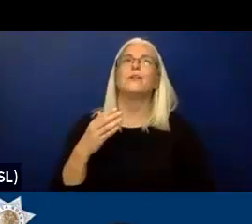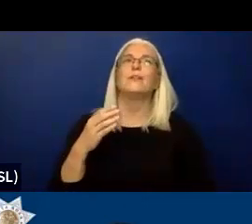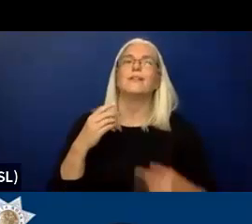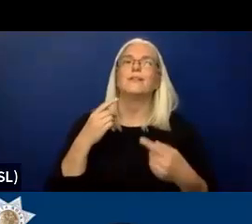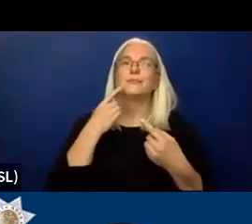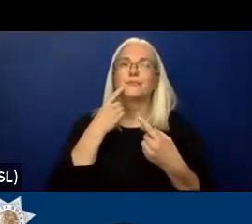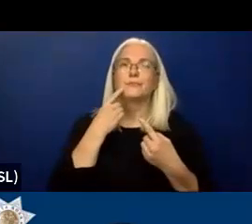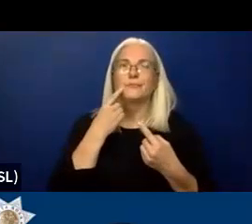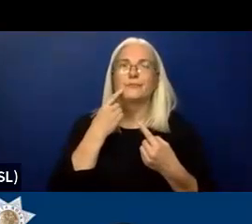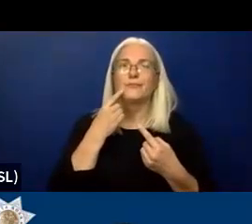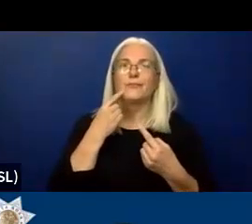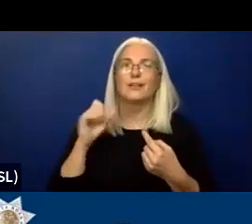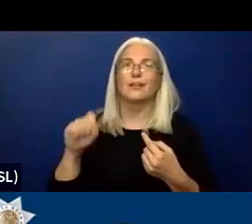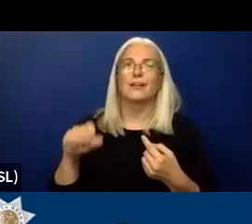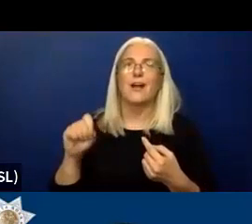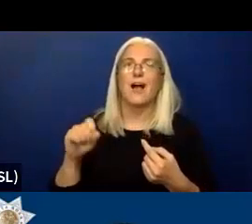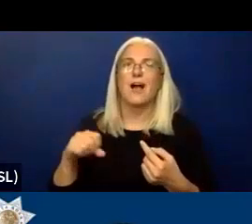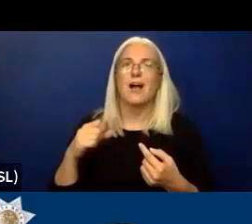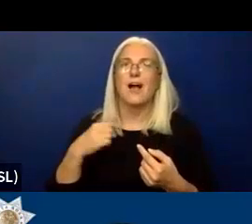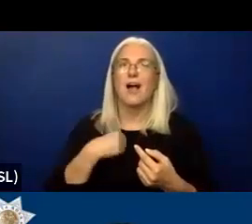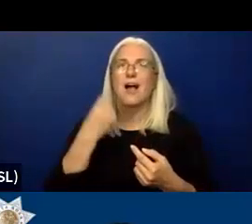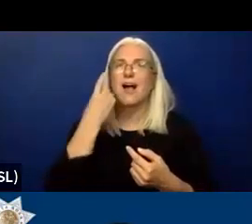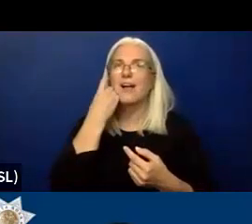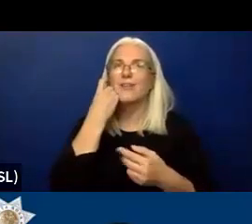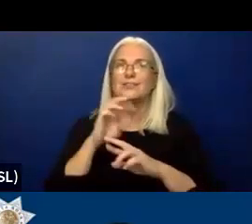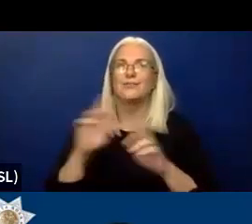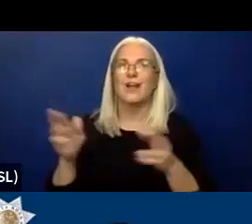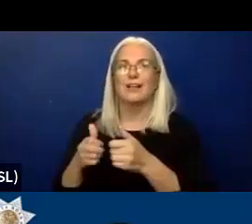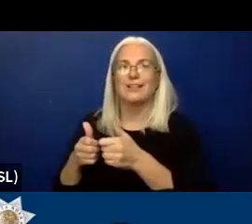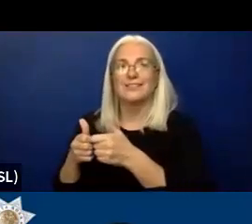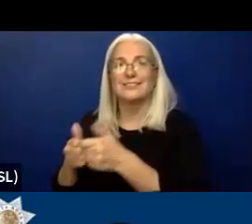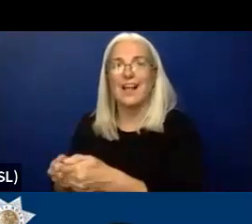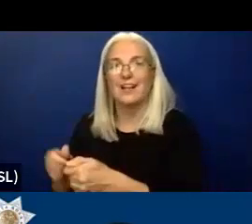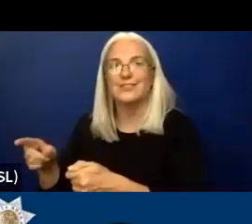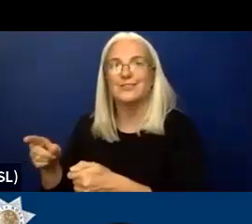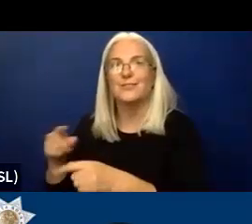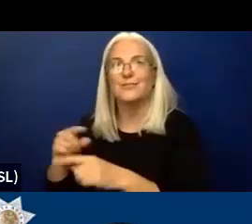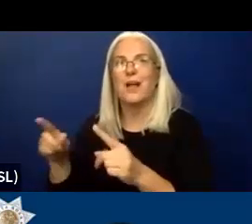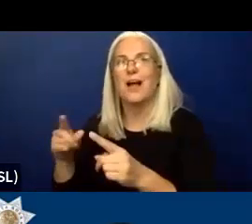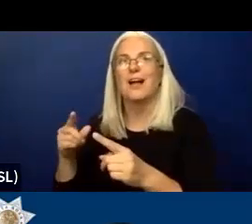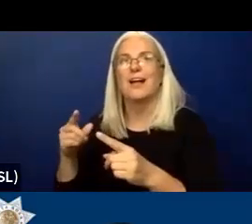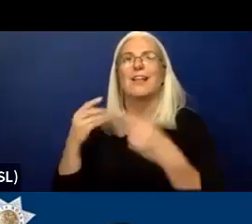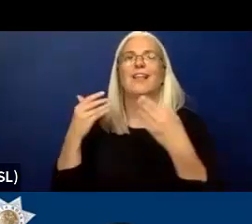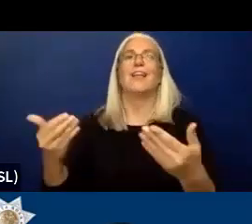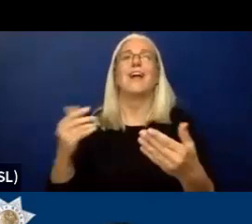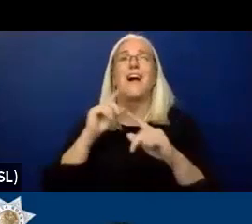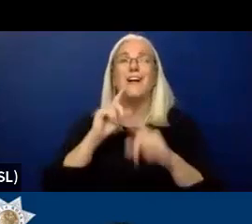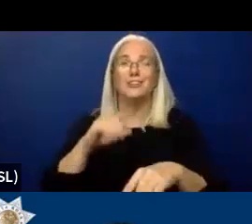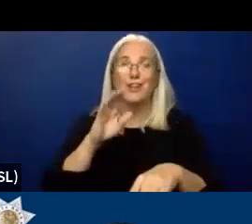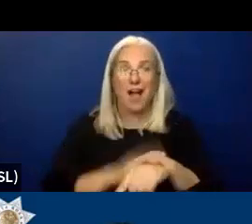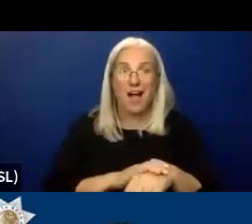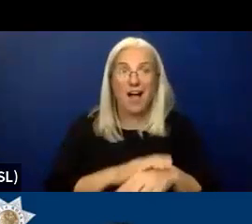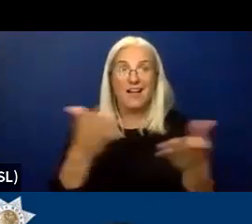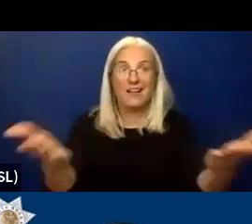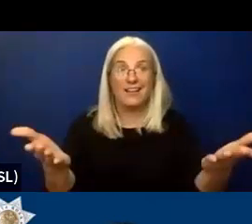an answer to Julie, and she has, she wants to answer this on the air. So, Julie,